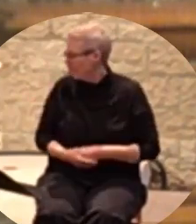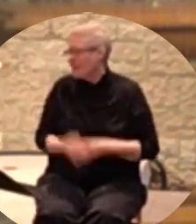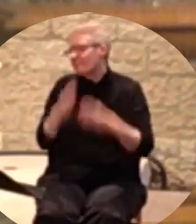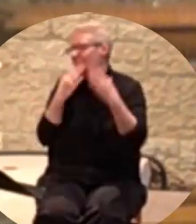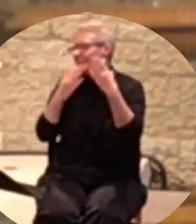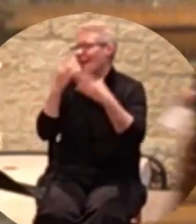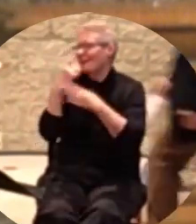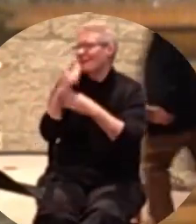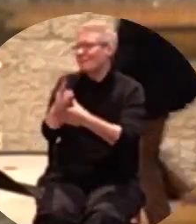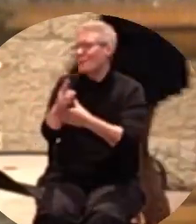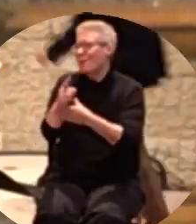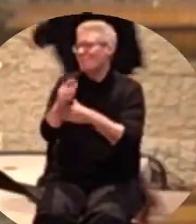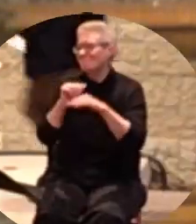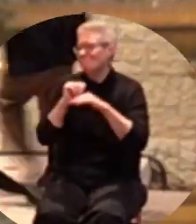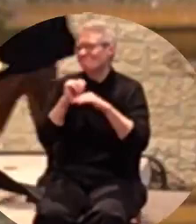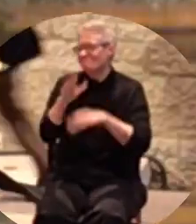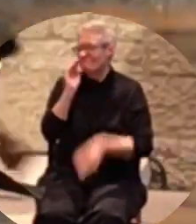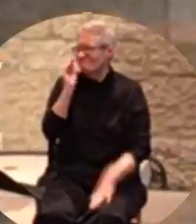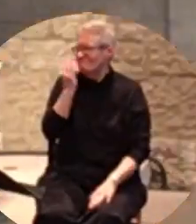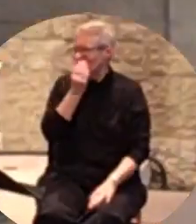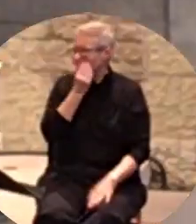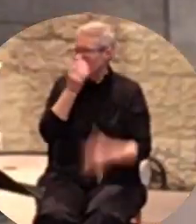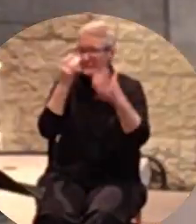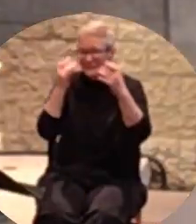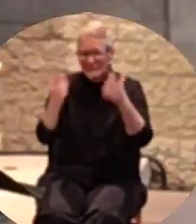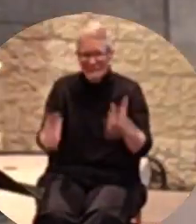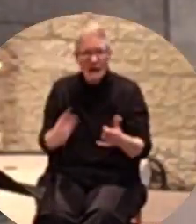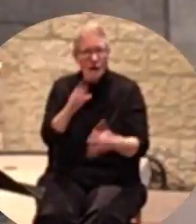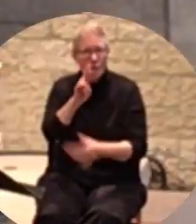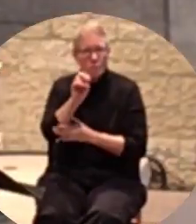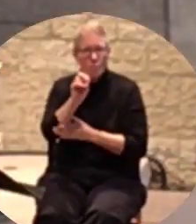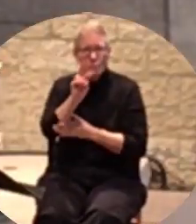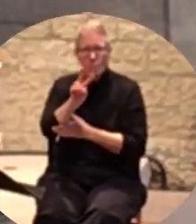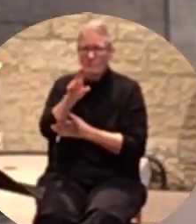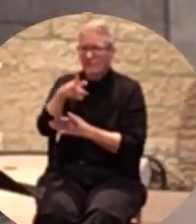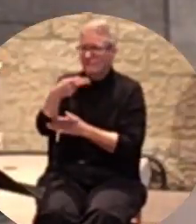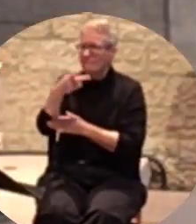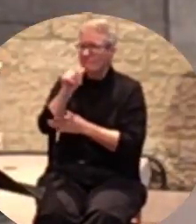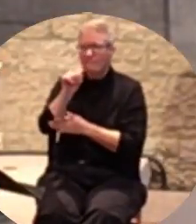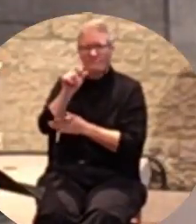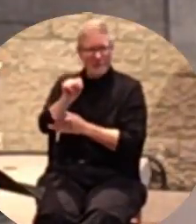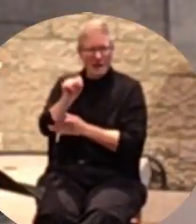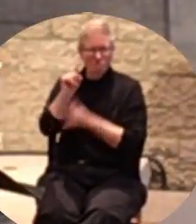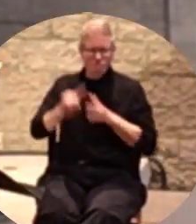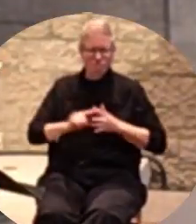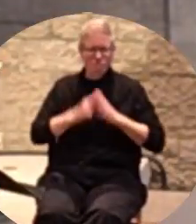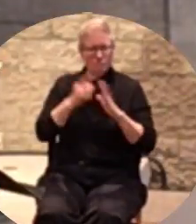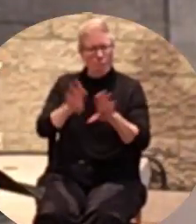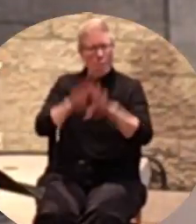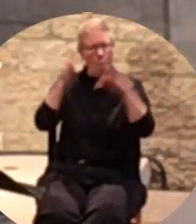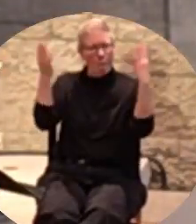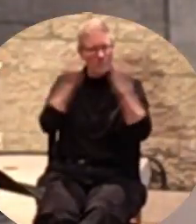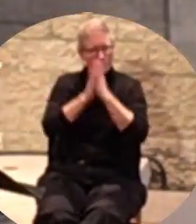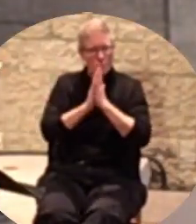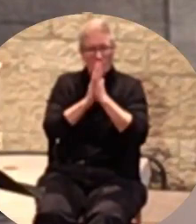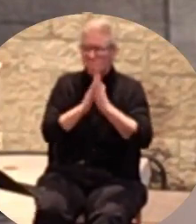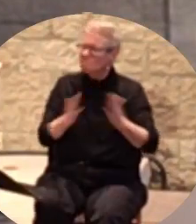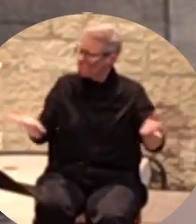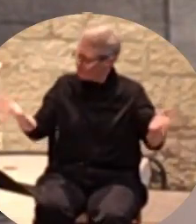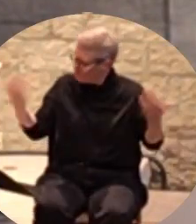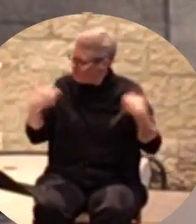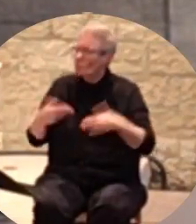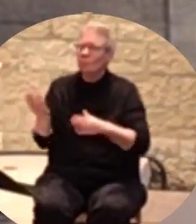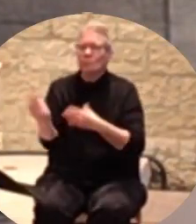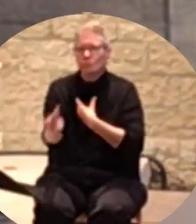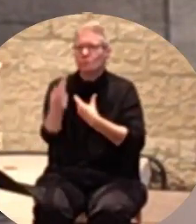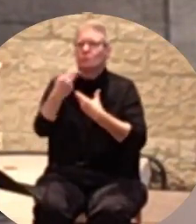the microphone over to Reverend Pat for our opening prayer. Join me in our opening prayer this morning. And this morning we join